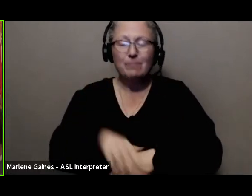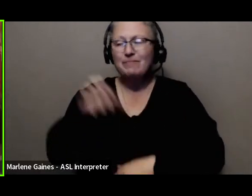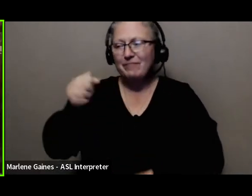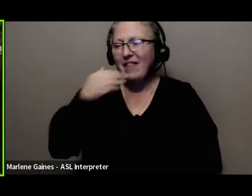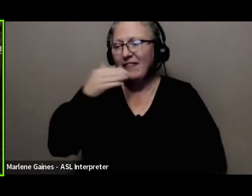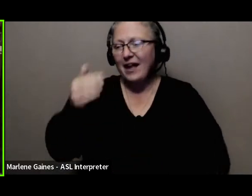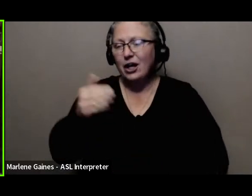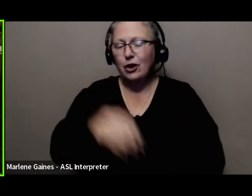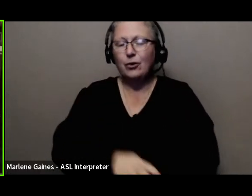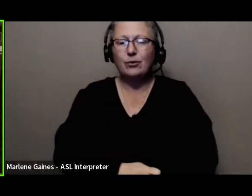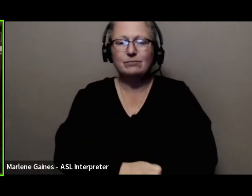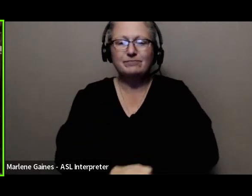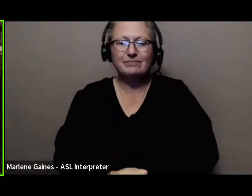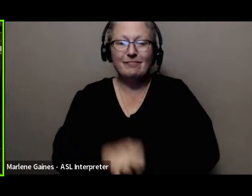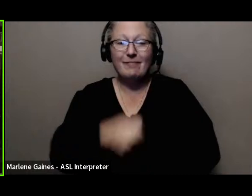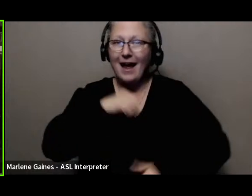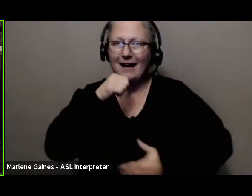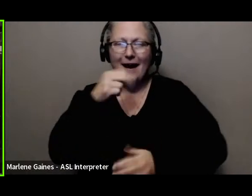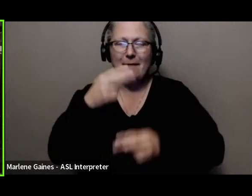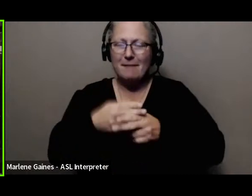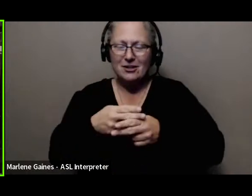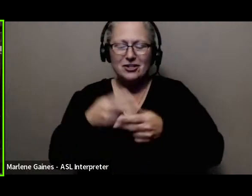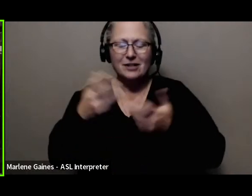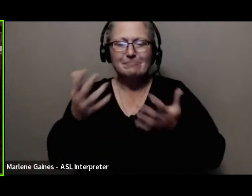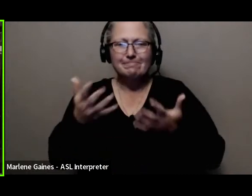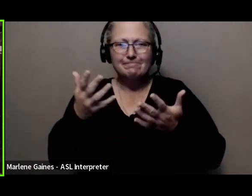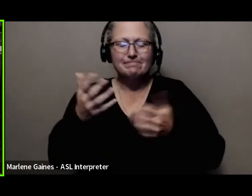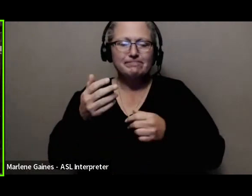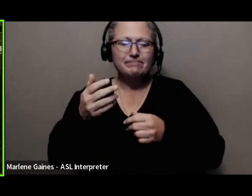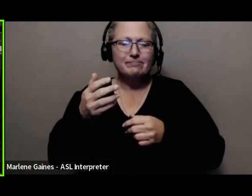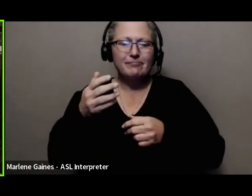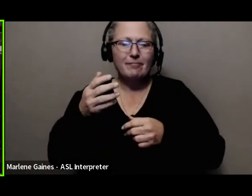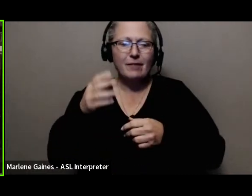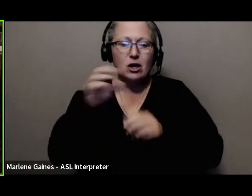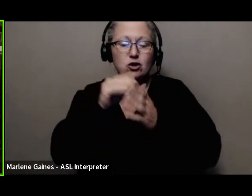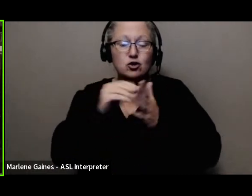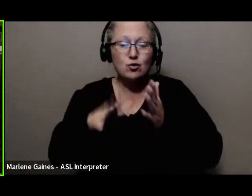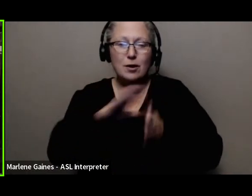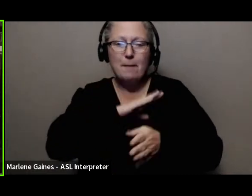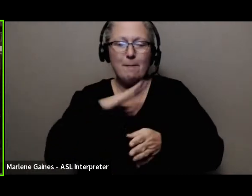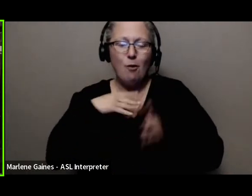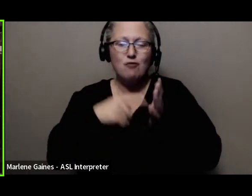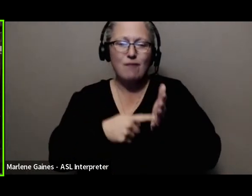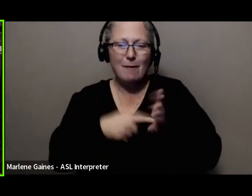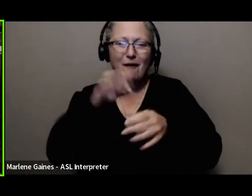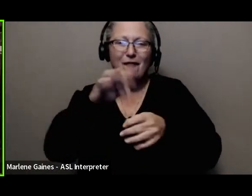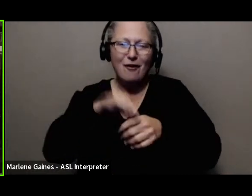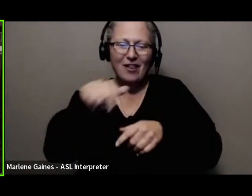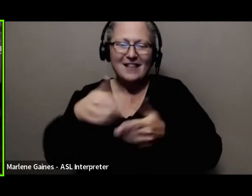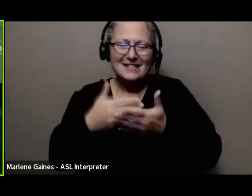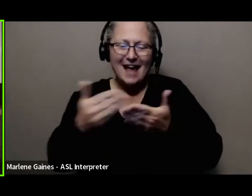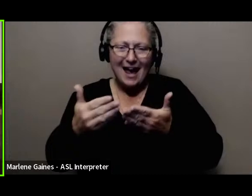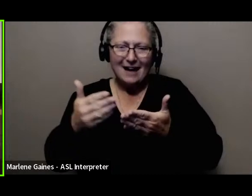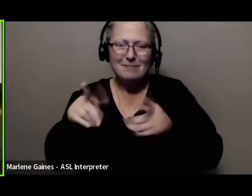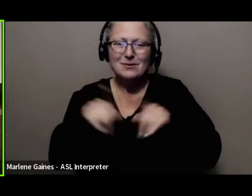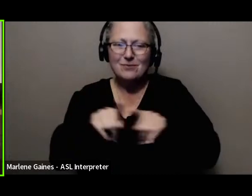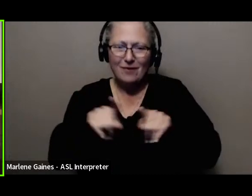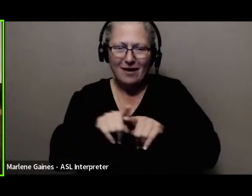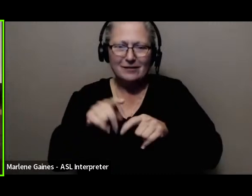thank you. And I did not mention the student board reps to vote on this item as